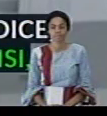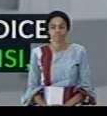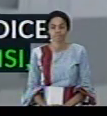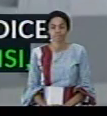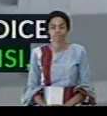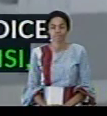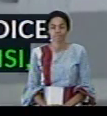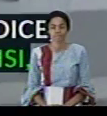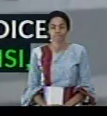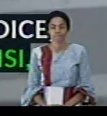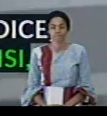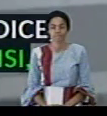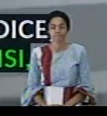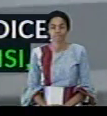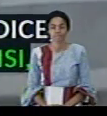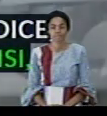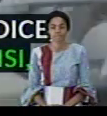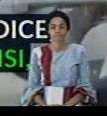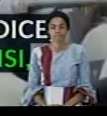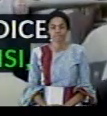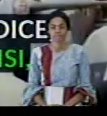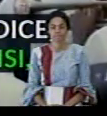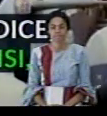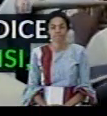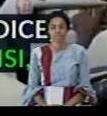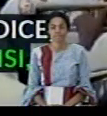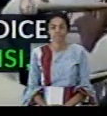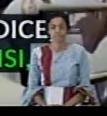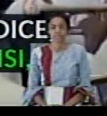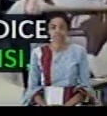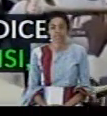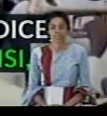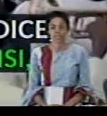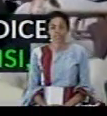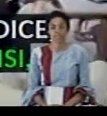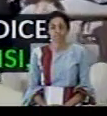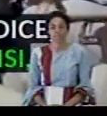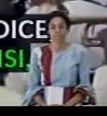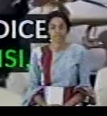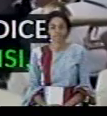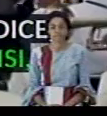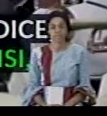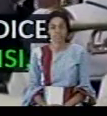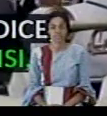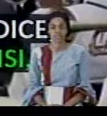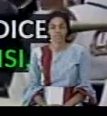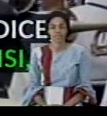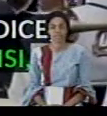Thank you.